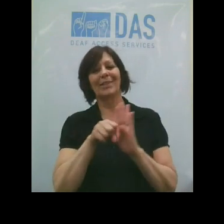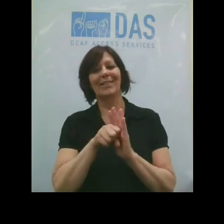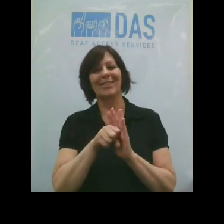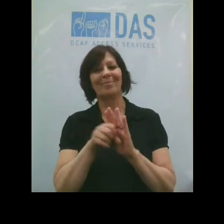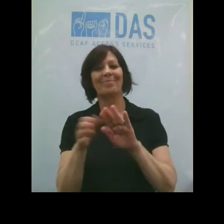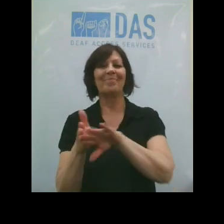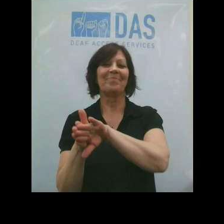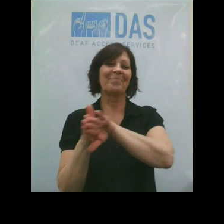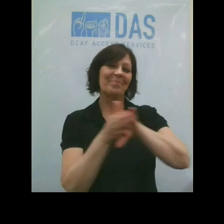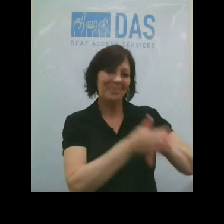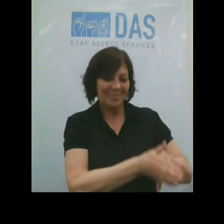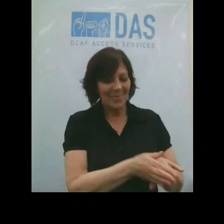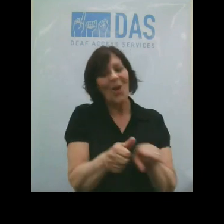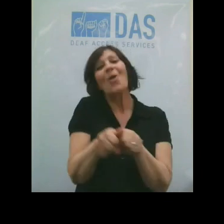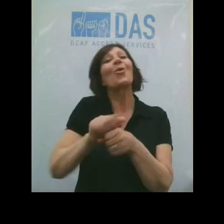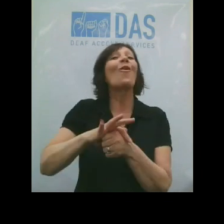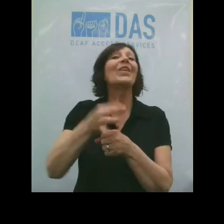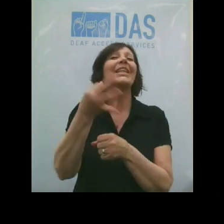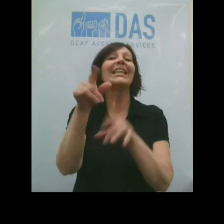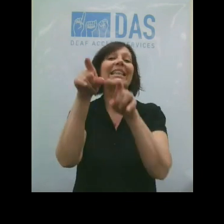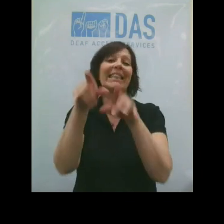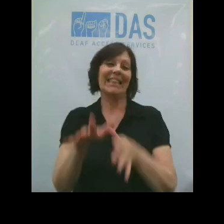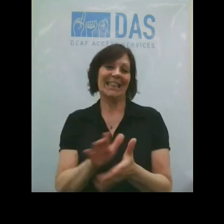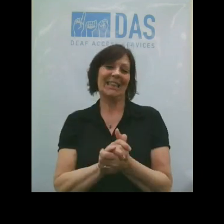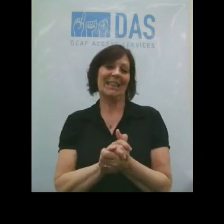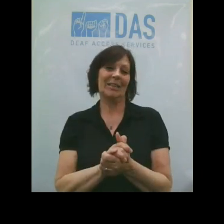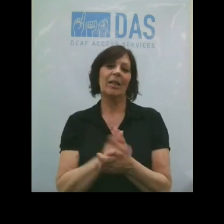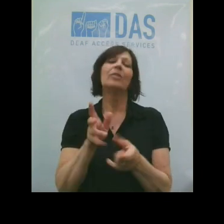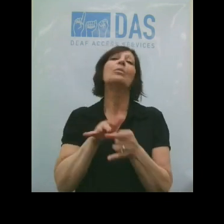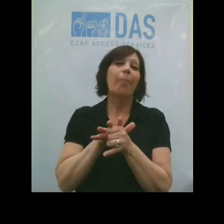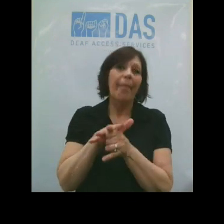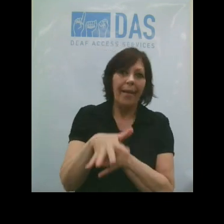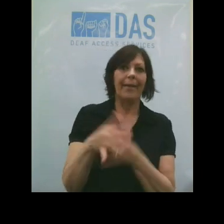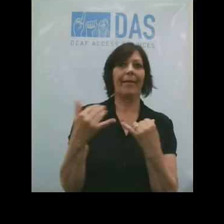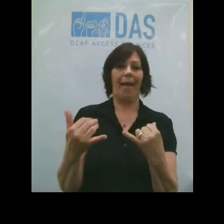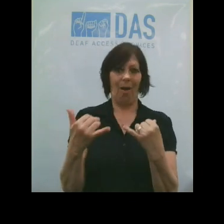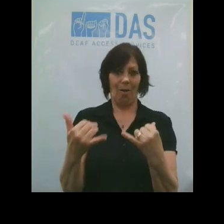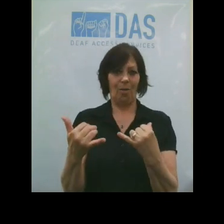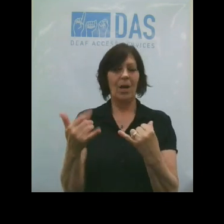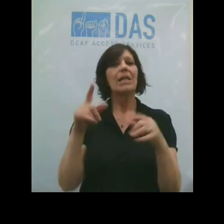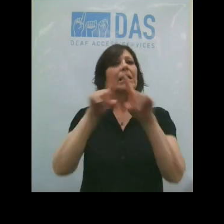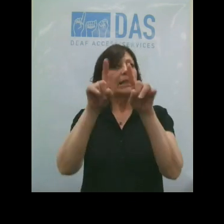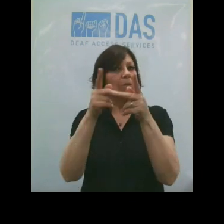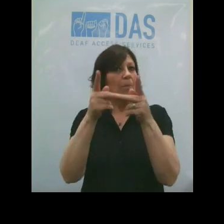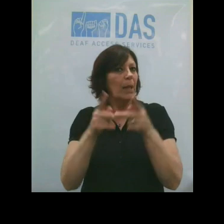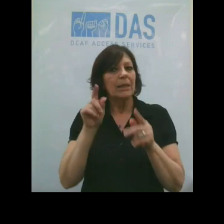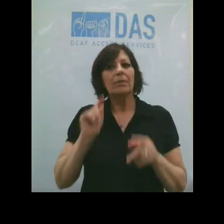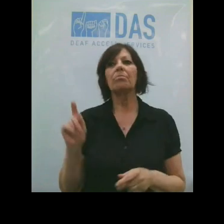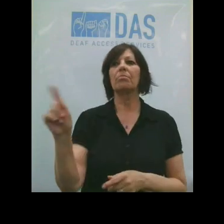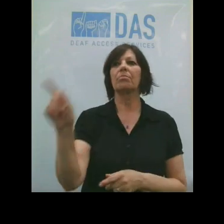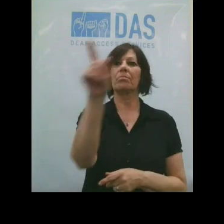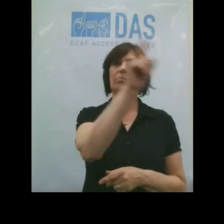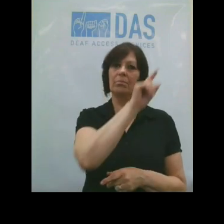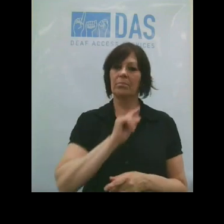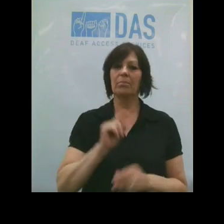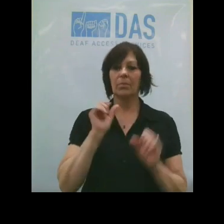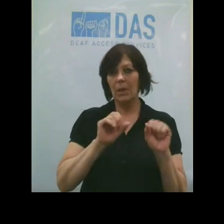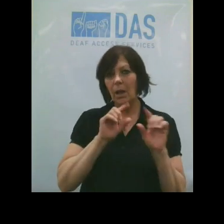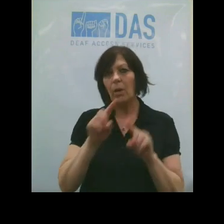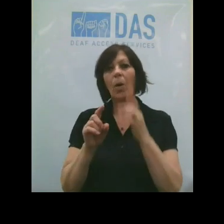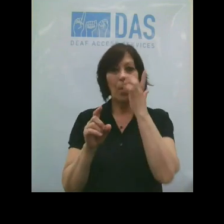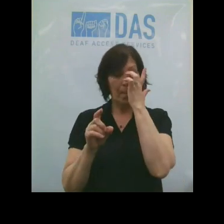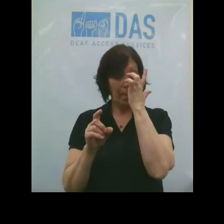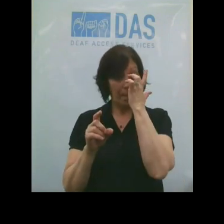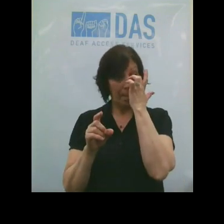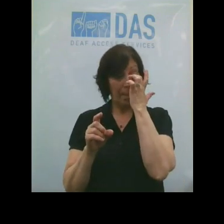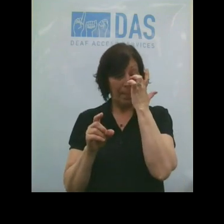about COVID-19 testing. And there is plenty of it. We're moving it to different locations across Erie County. We're